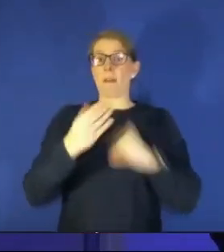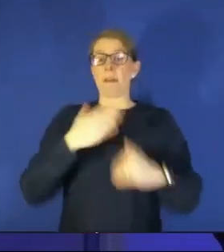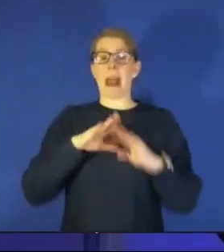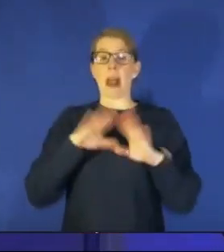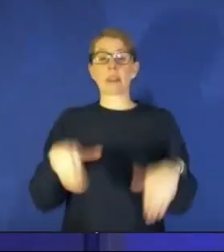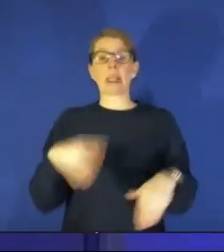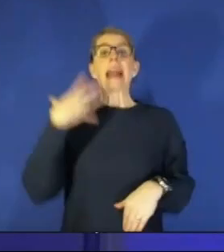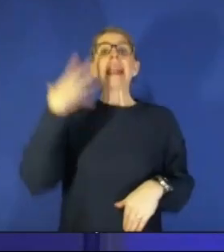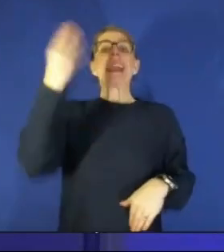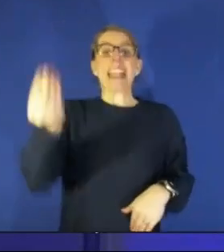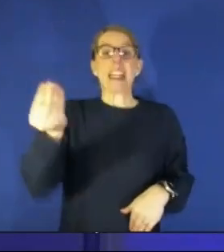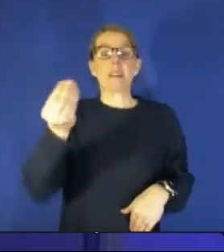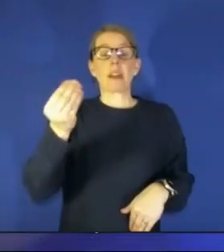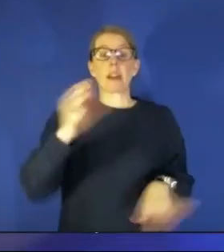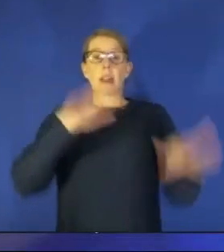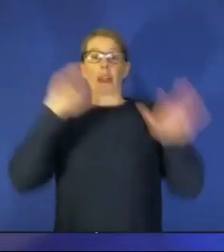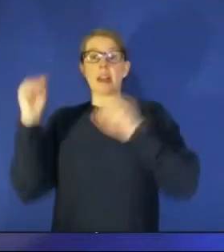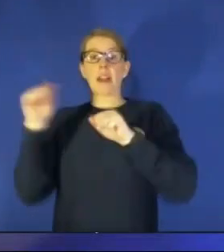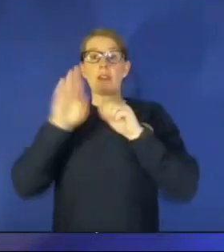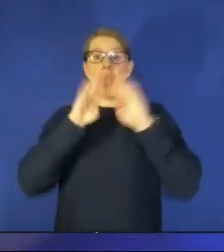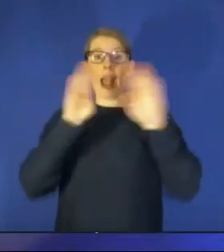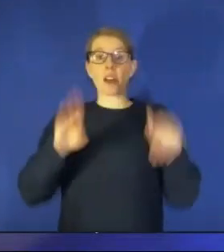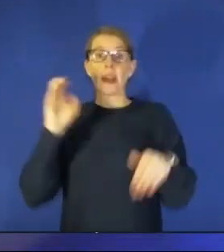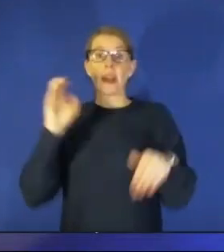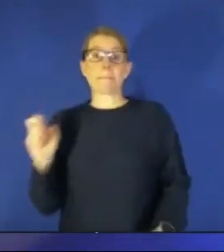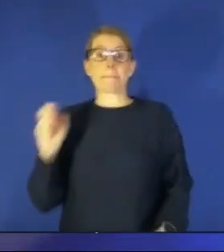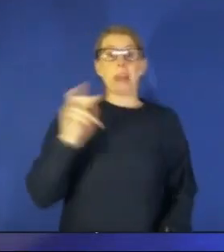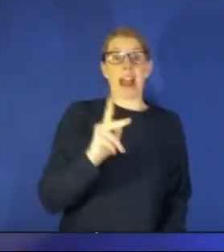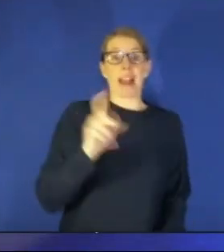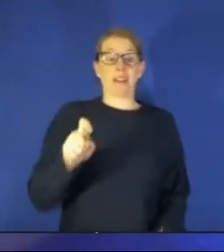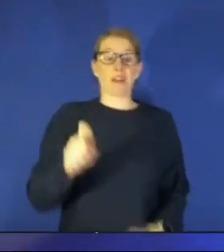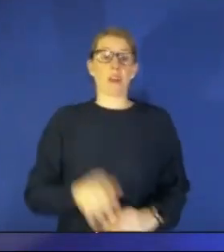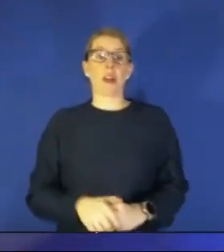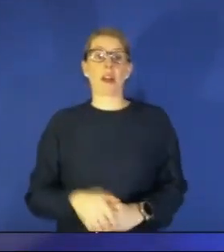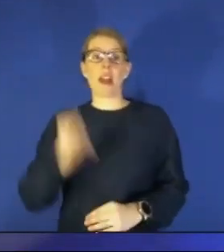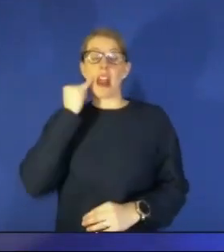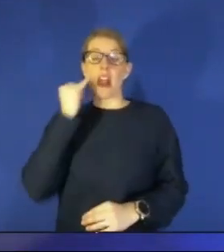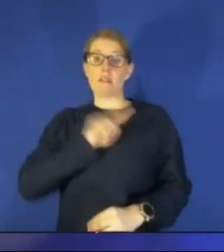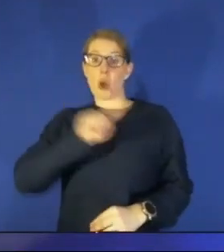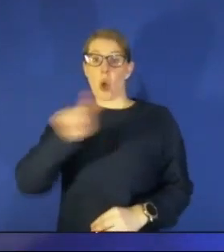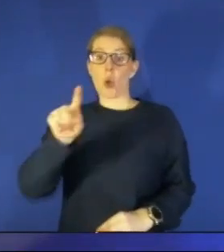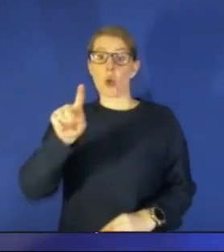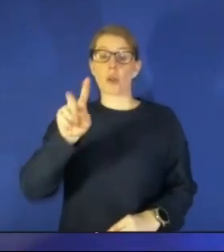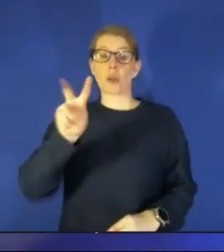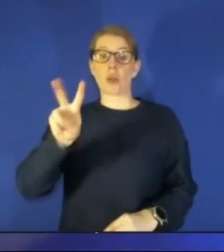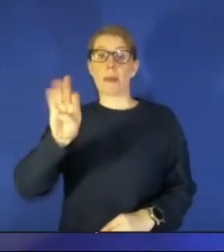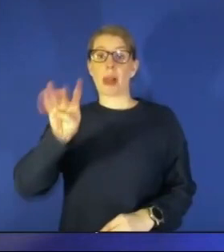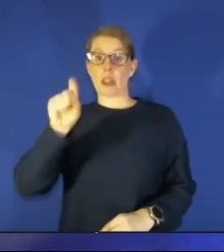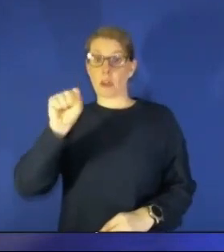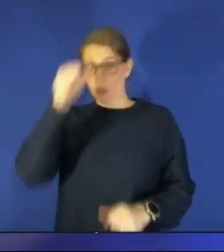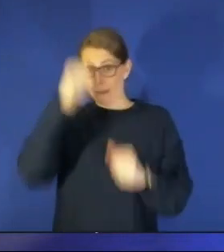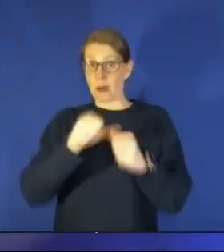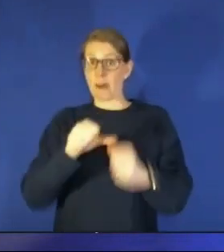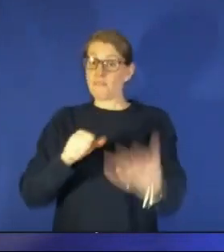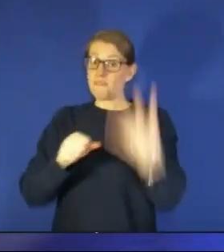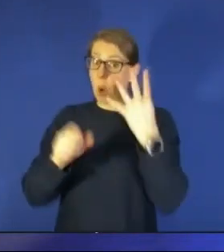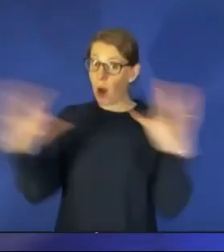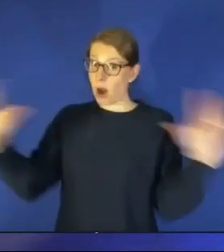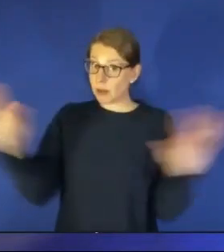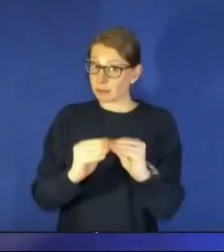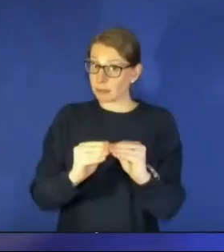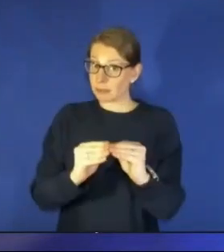because you got to come back. So if you're going to go 2 blocks, then turn around. Remember, you got 4 blocks coming. Exactly. One of the